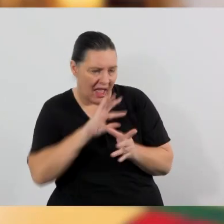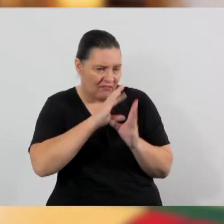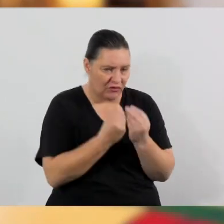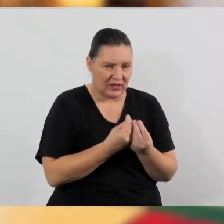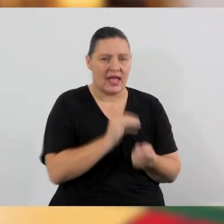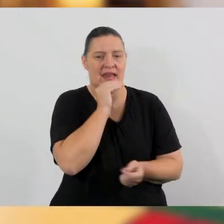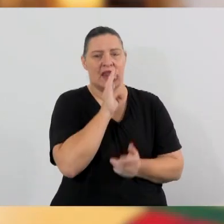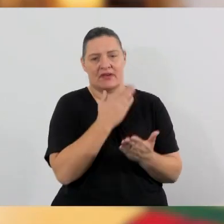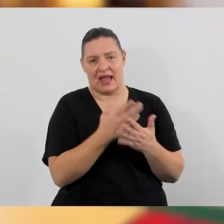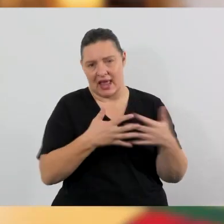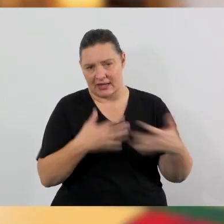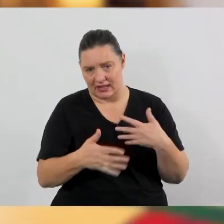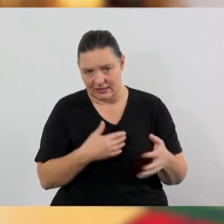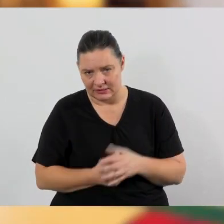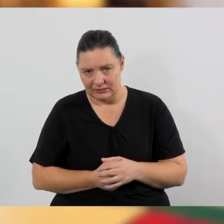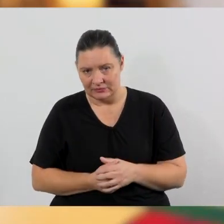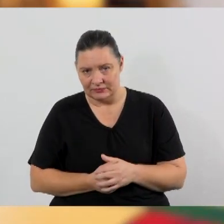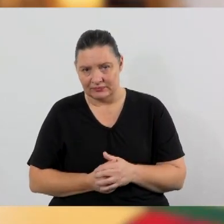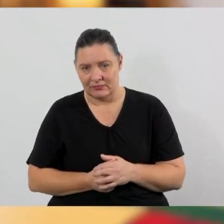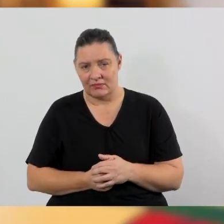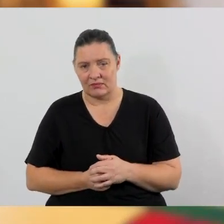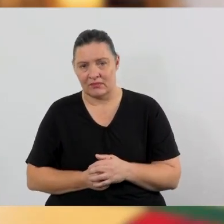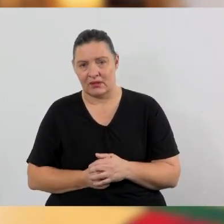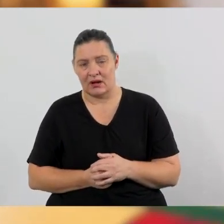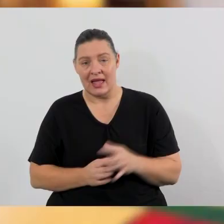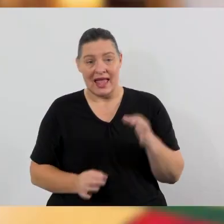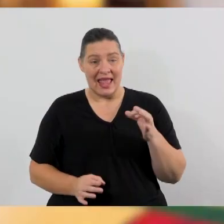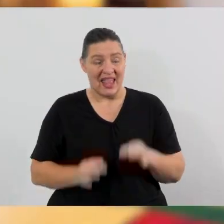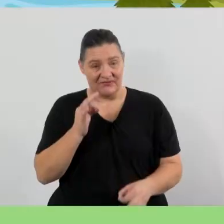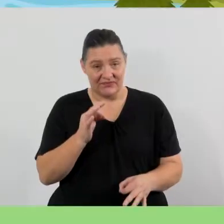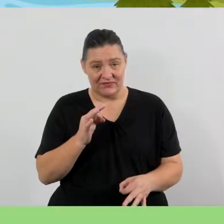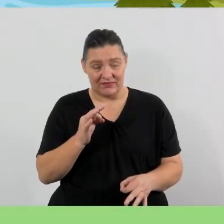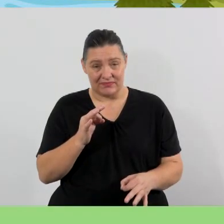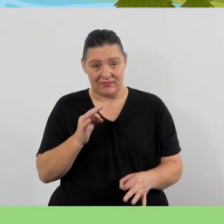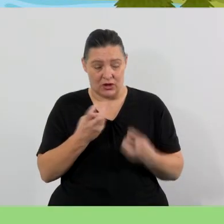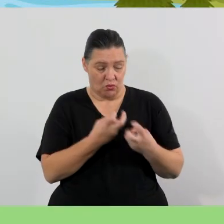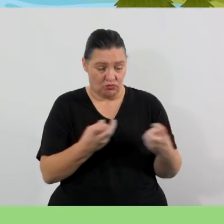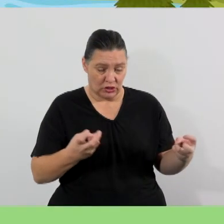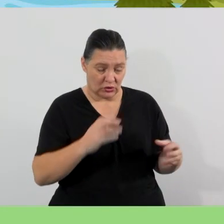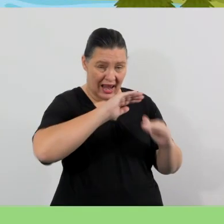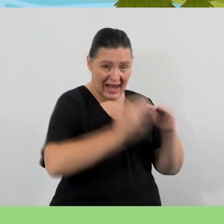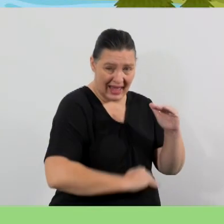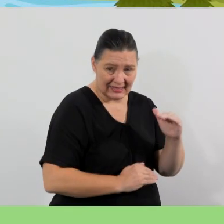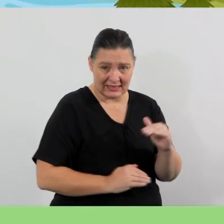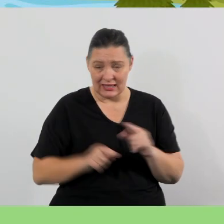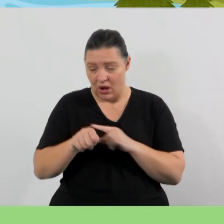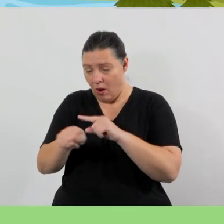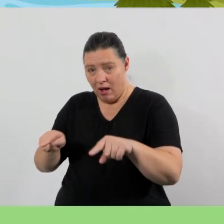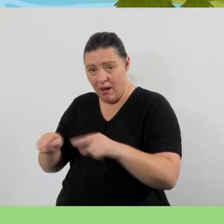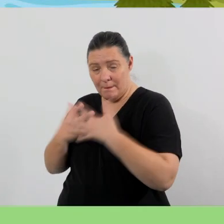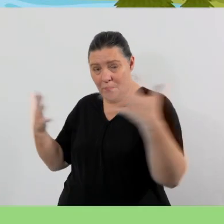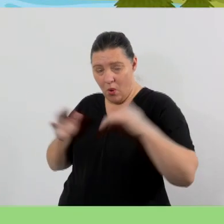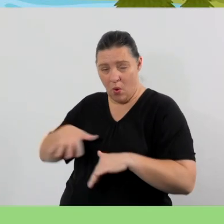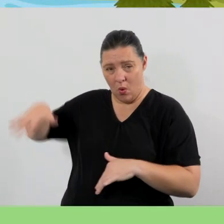their resources or their resources in that ecosystem. If organisms are more than the resources in the